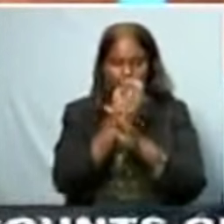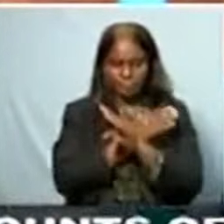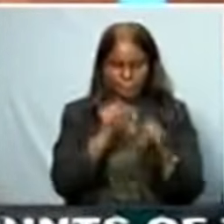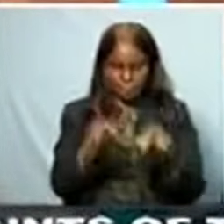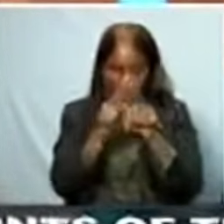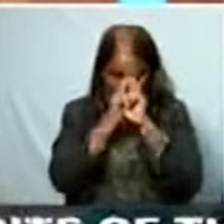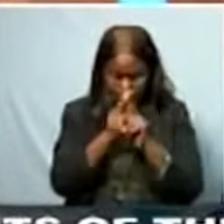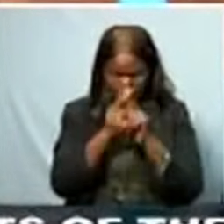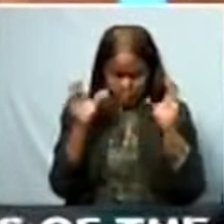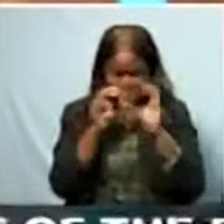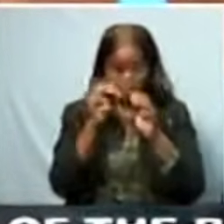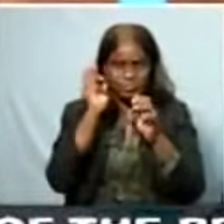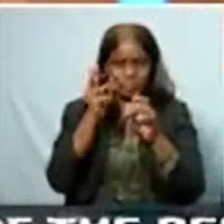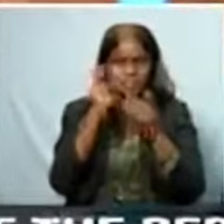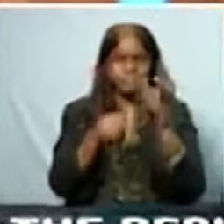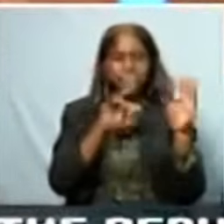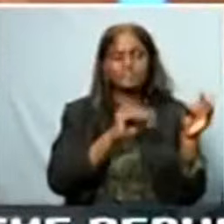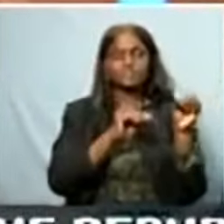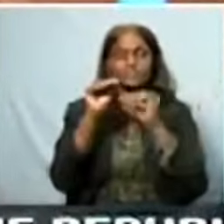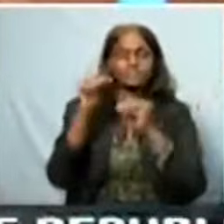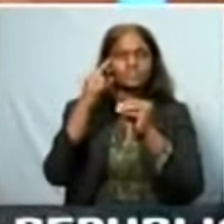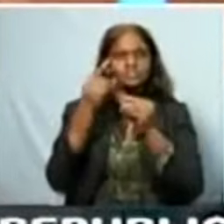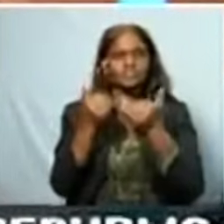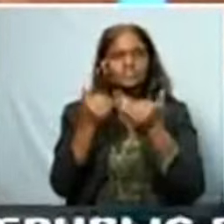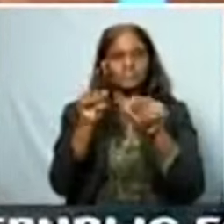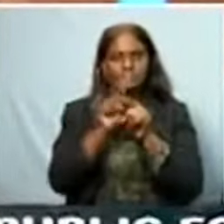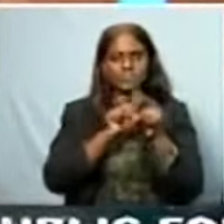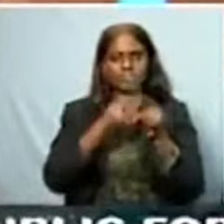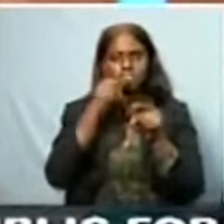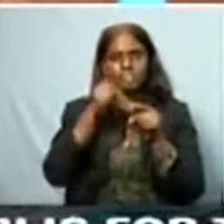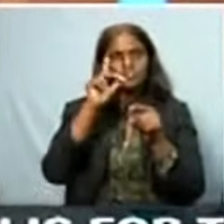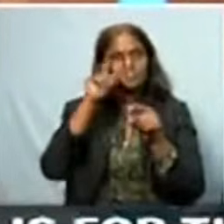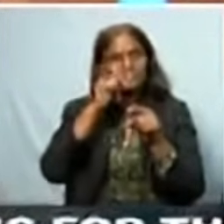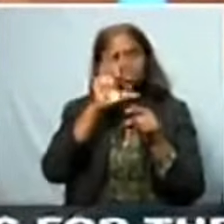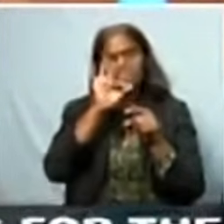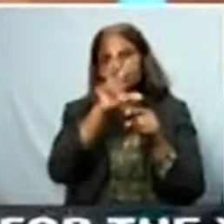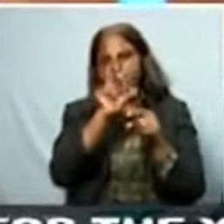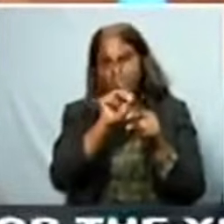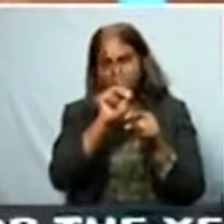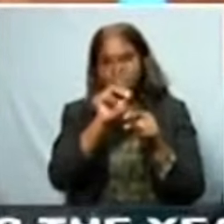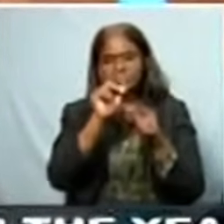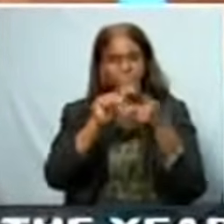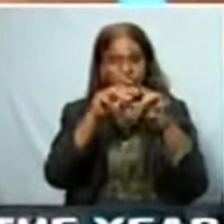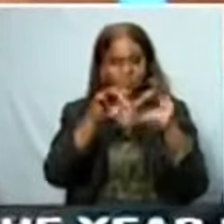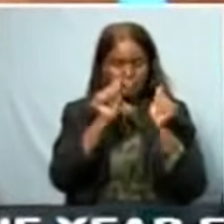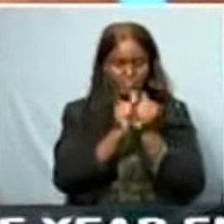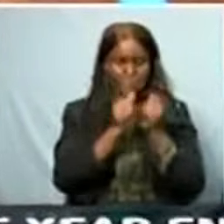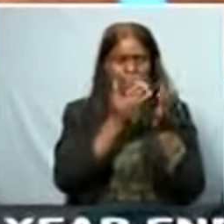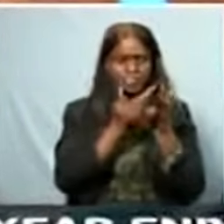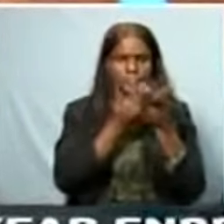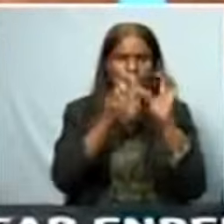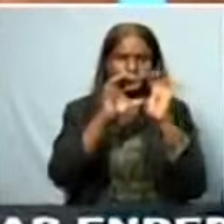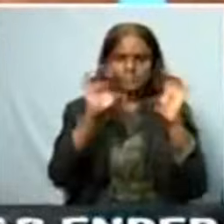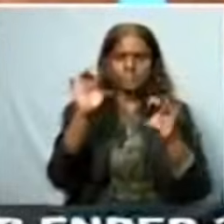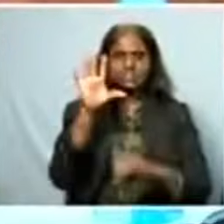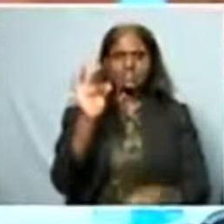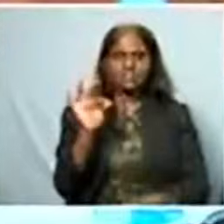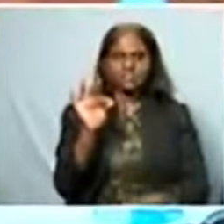committee. We'll adjourn for now, and we'll see you tomorrow at 9:30 to continue with paragraph